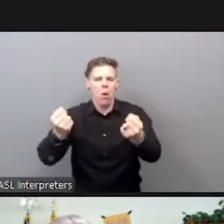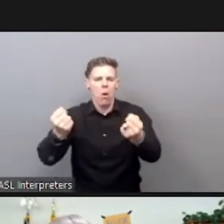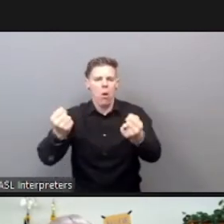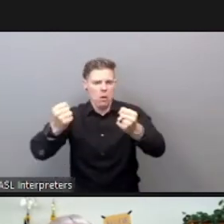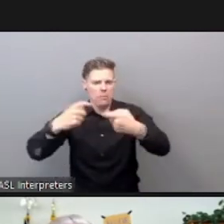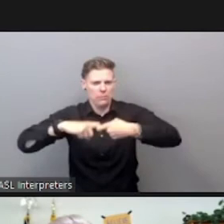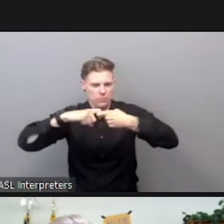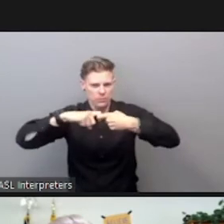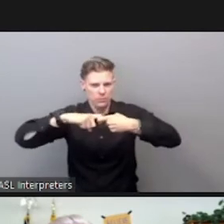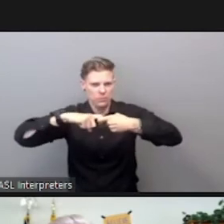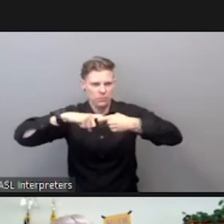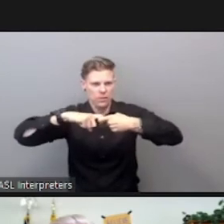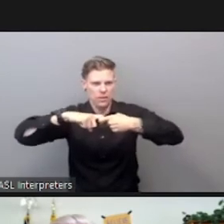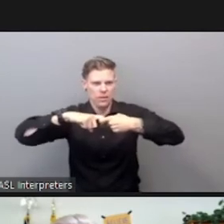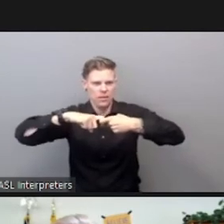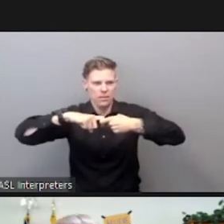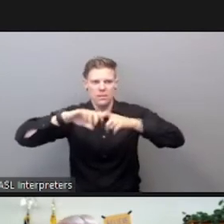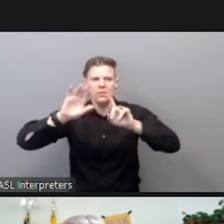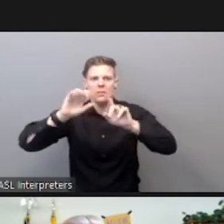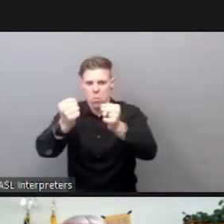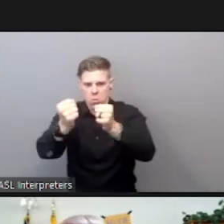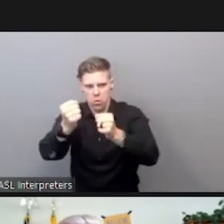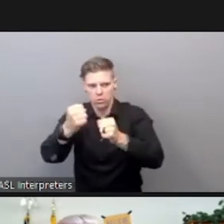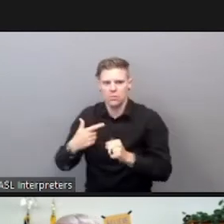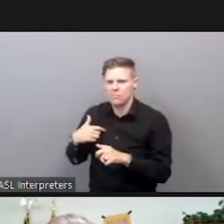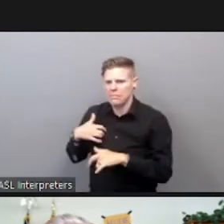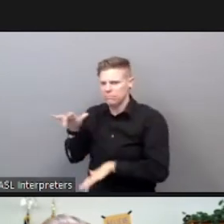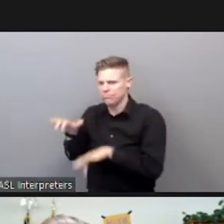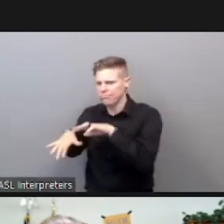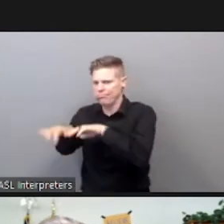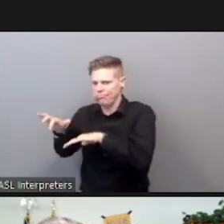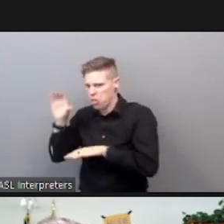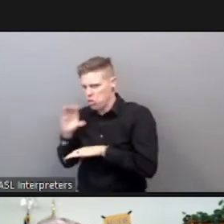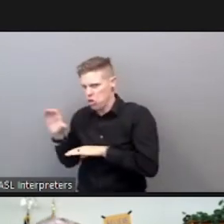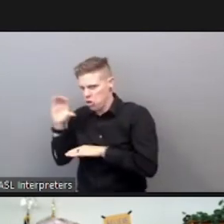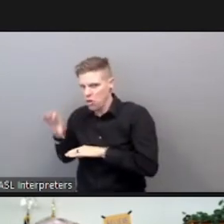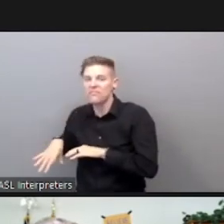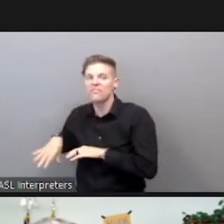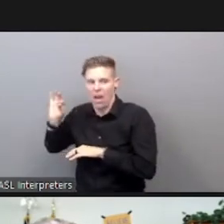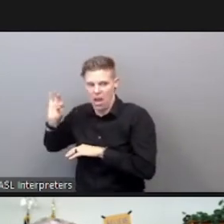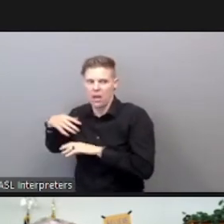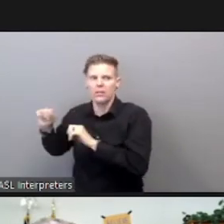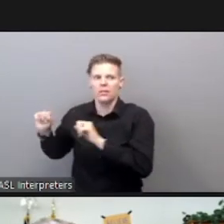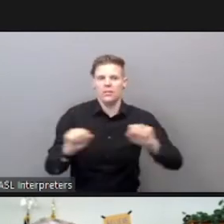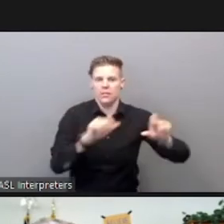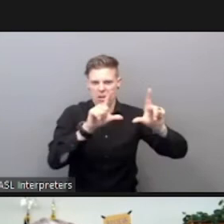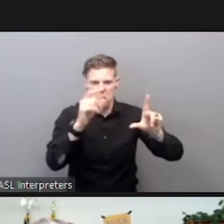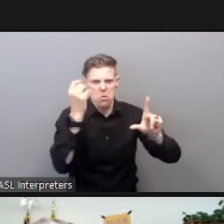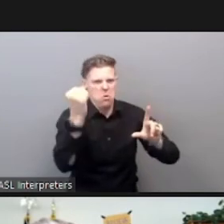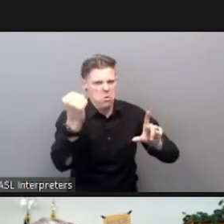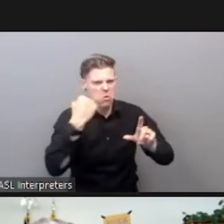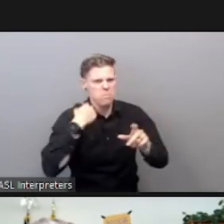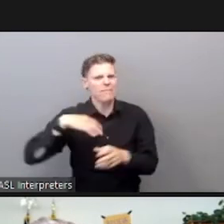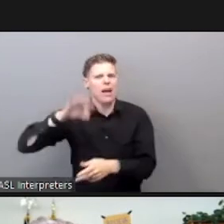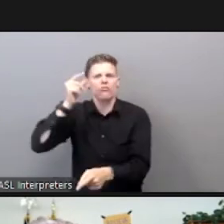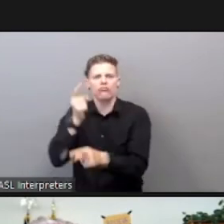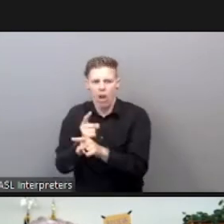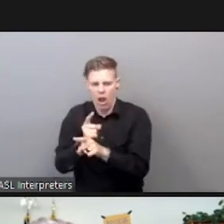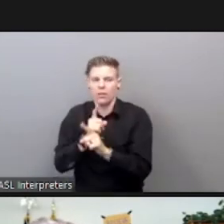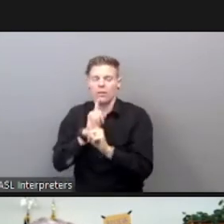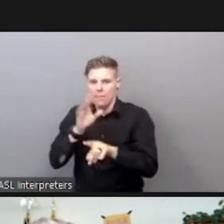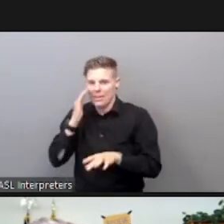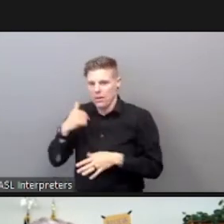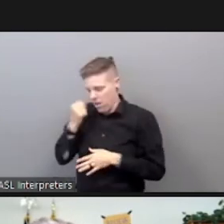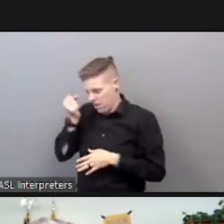actual numbers because I think that helps a lot to have you understand, like, and it helps me to understand too because it's the numbers. But